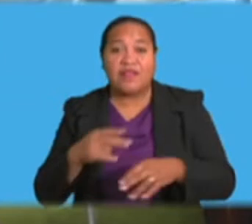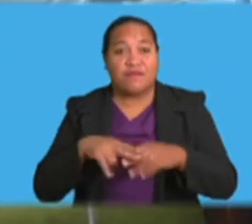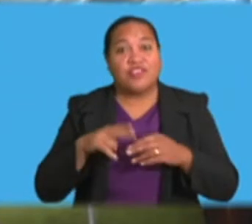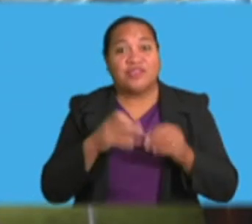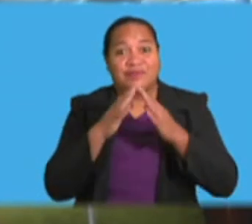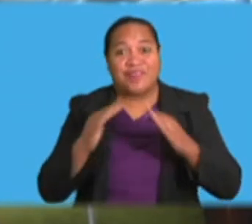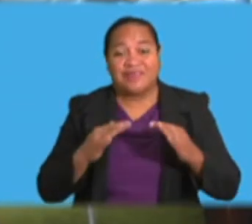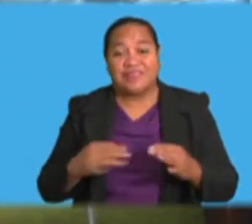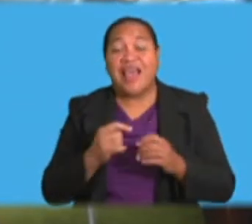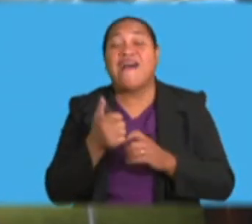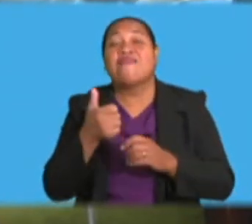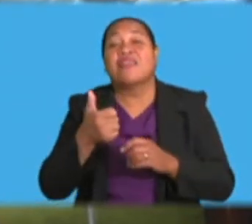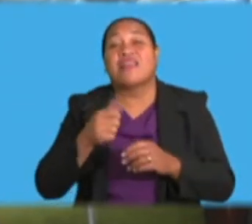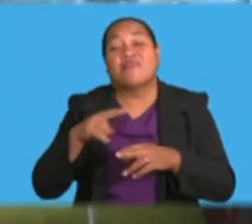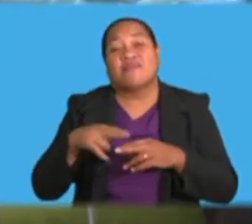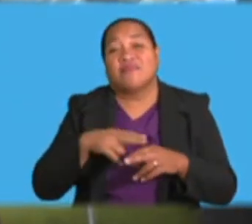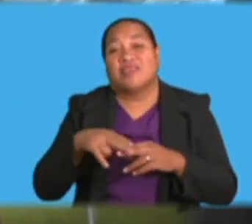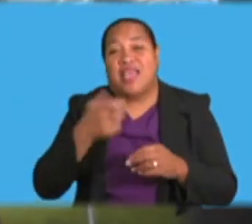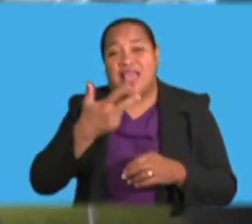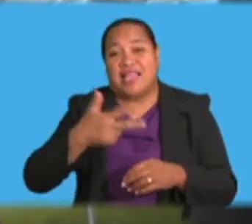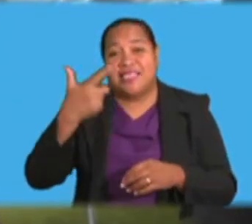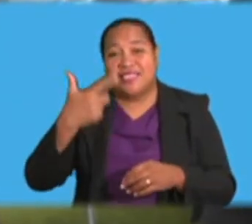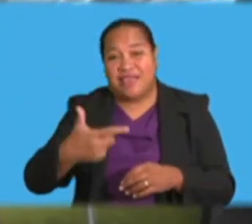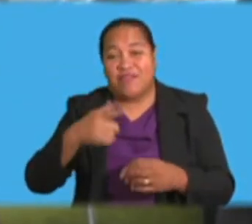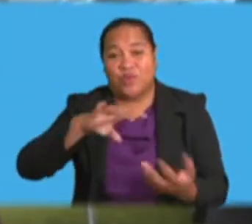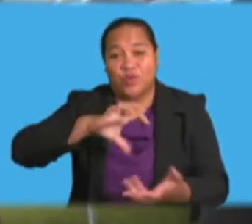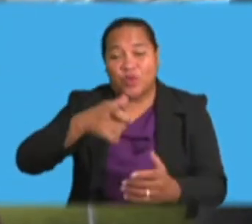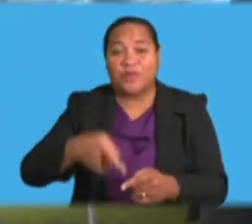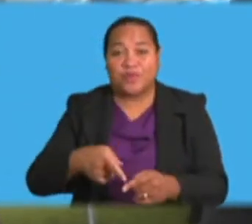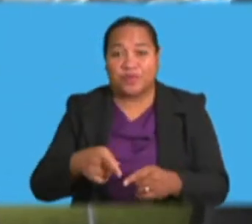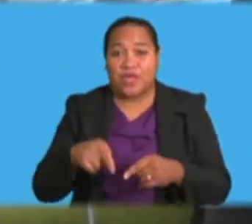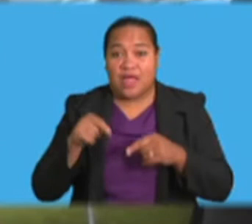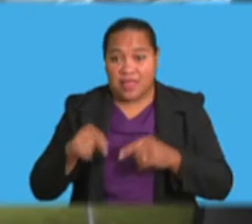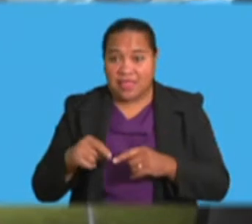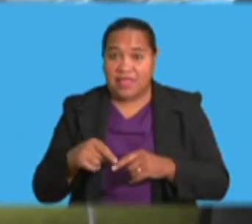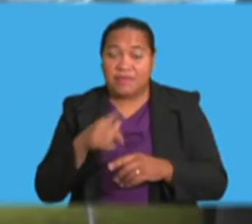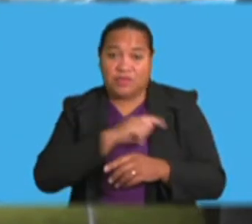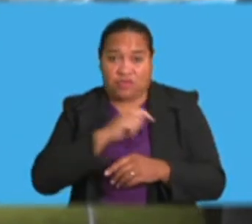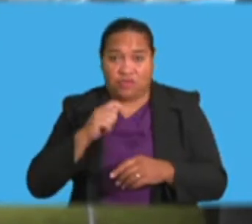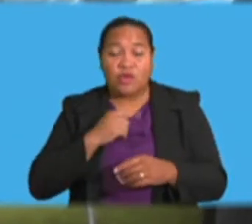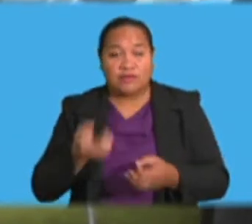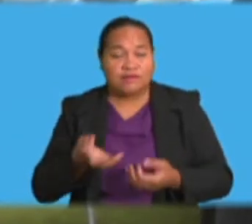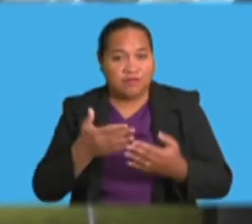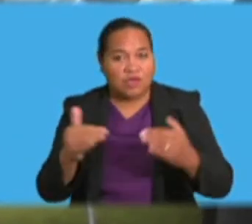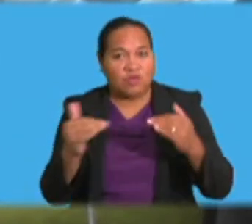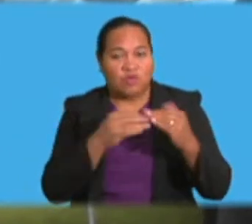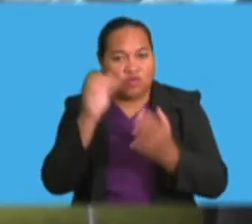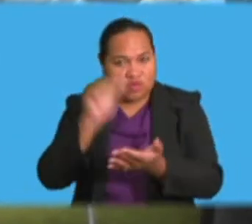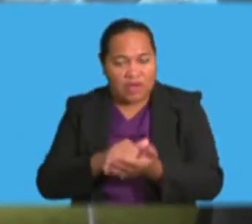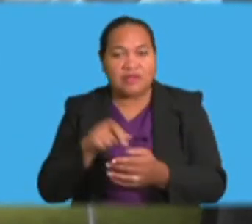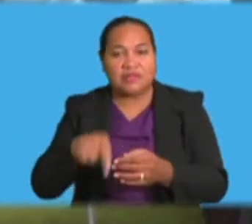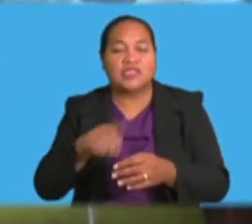done after the 87 coup, Madam Speaker. Government and Fiji Pine Trust each have equal voting rights in Fiji Pine Limited, and that is